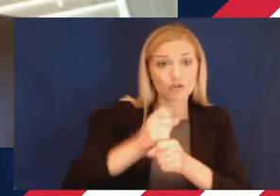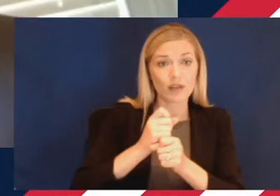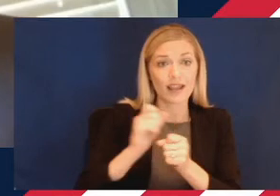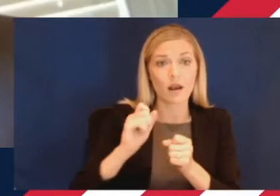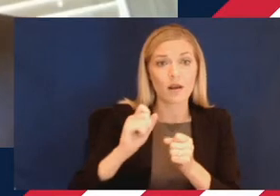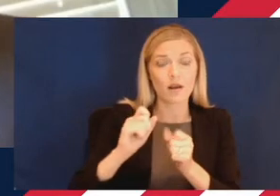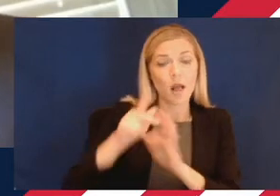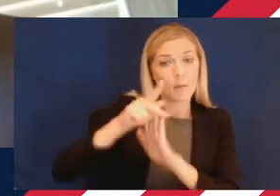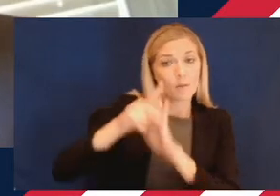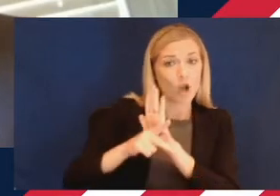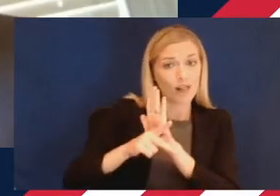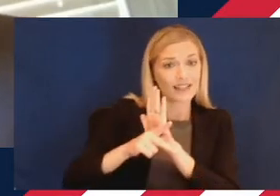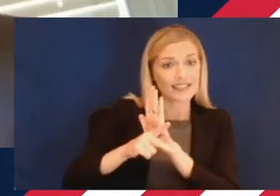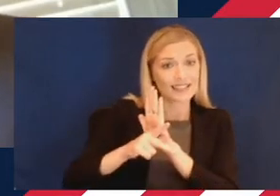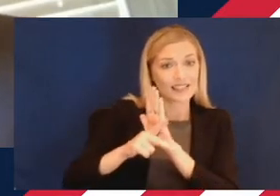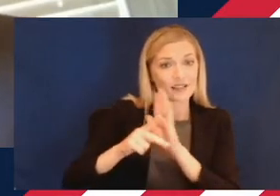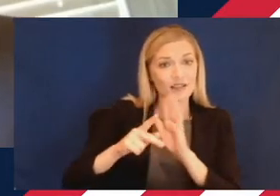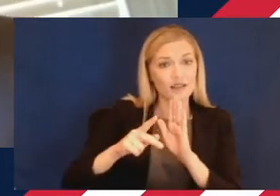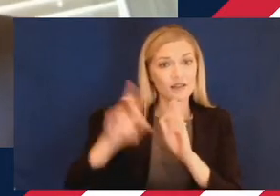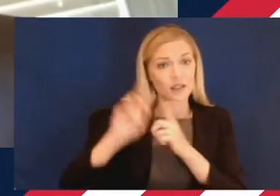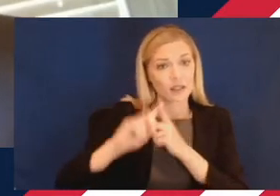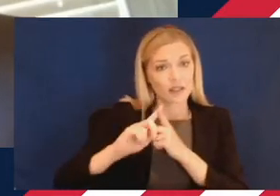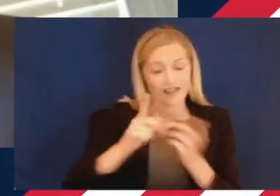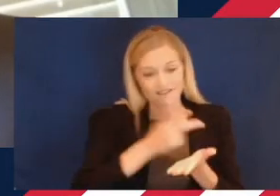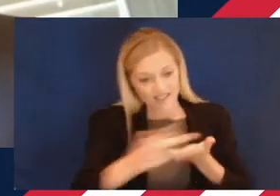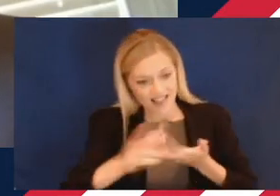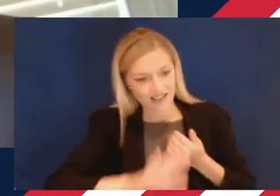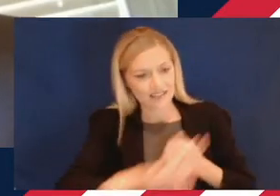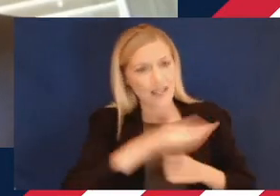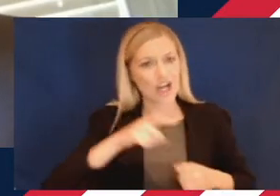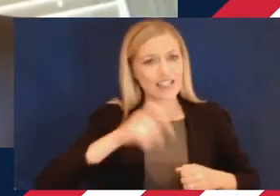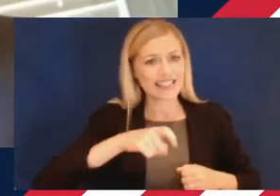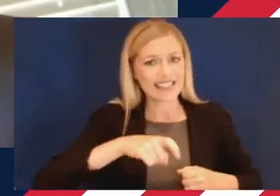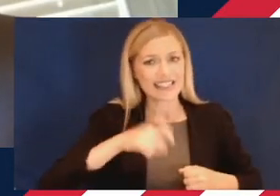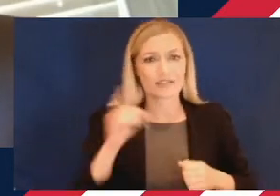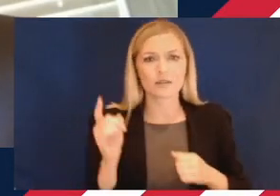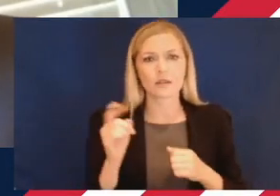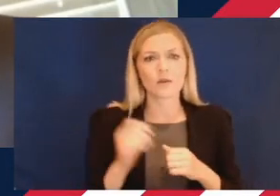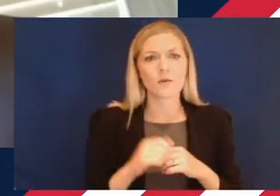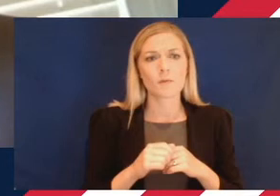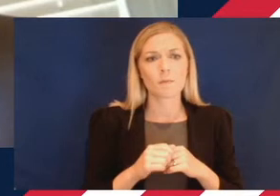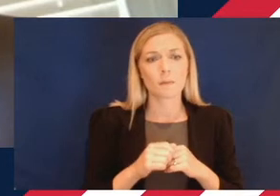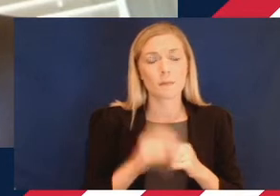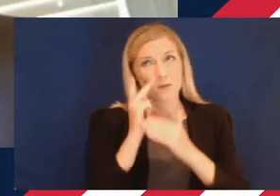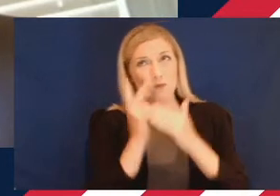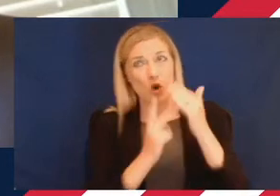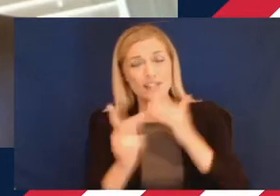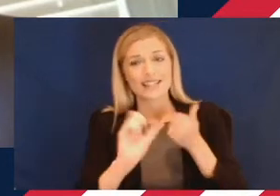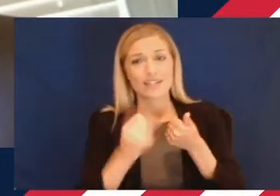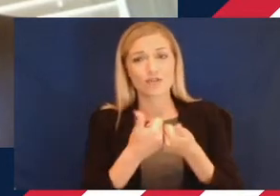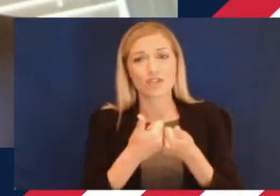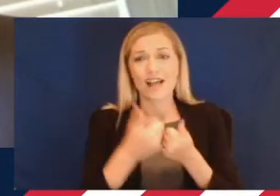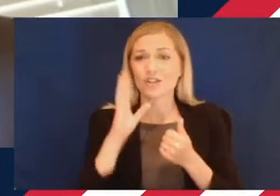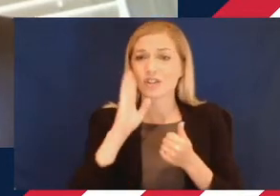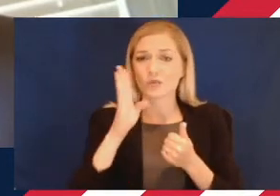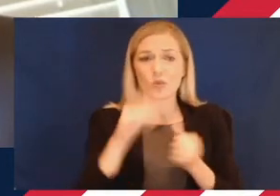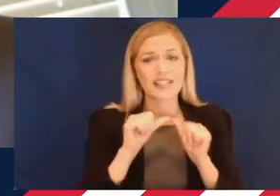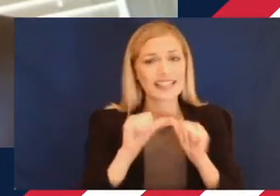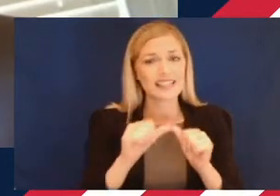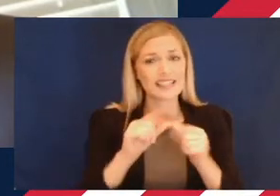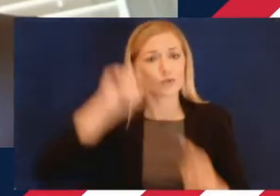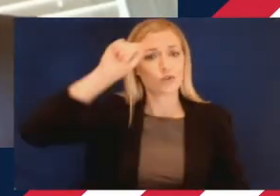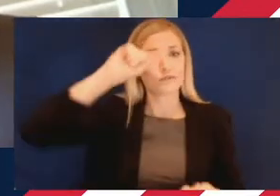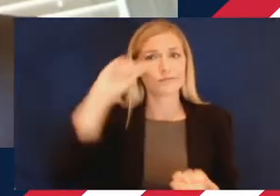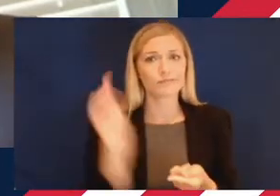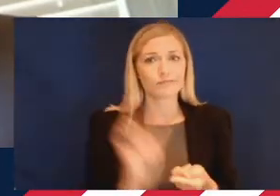these underserved entrepreneurs, foreseeing challenges will continue to burden the shrinking number of Black businesses in the